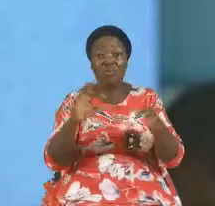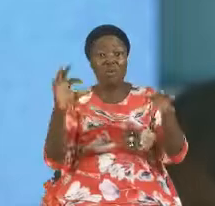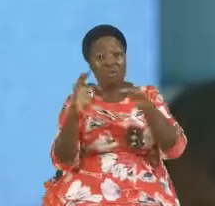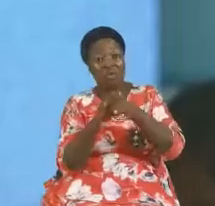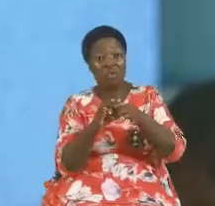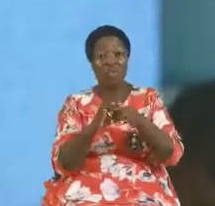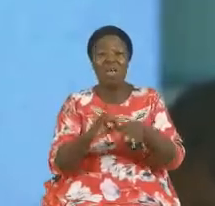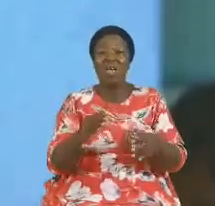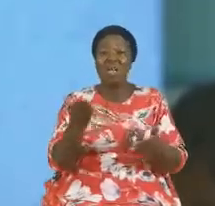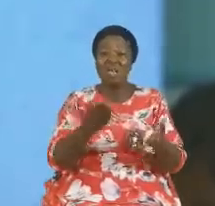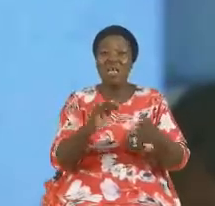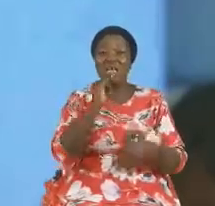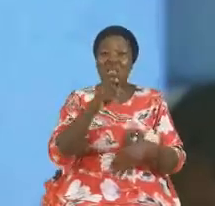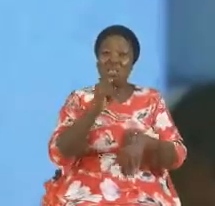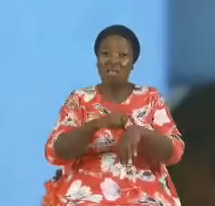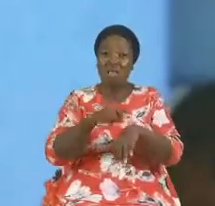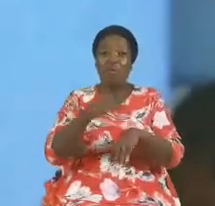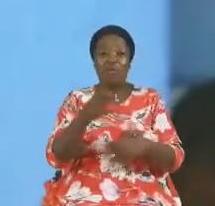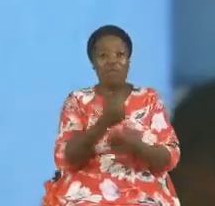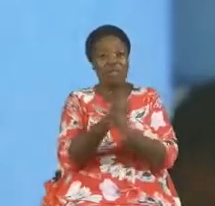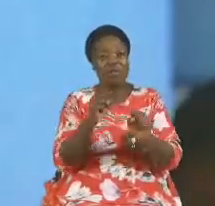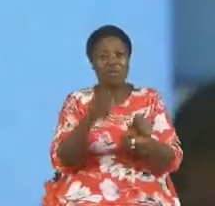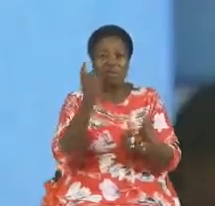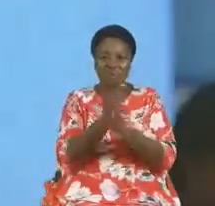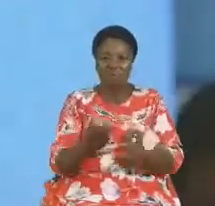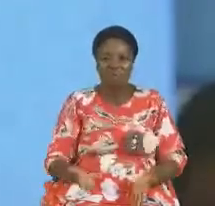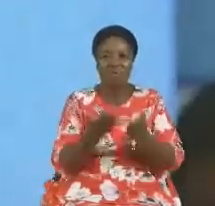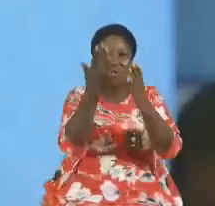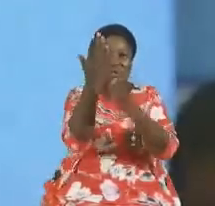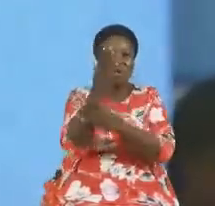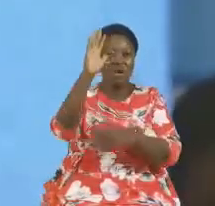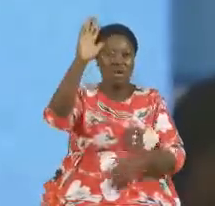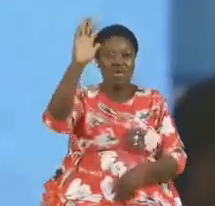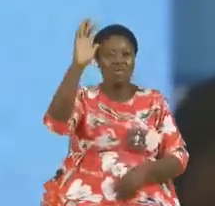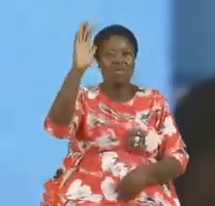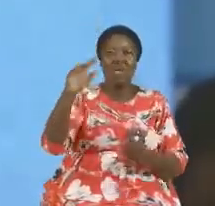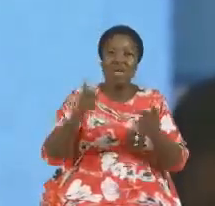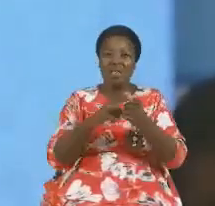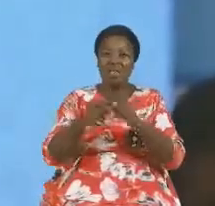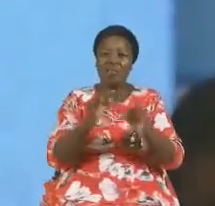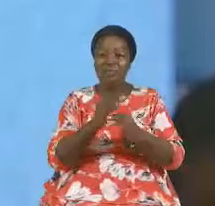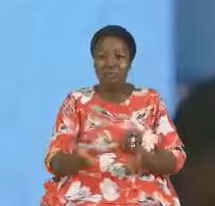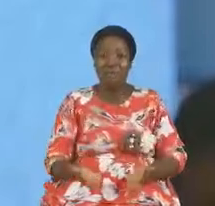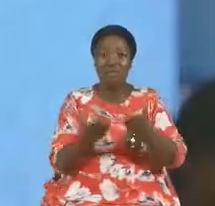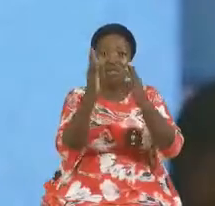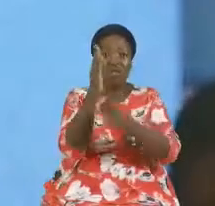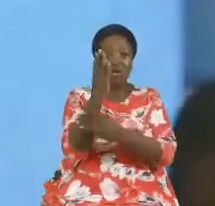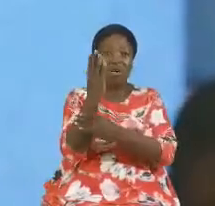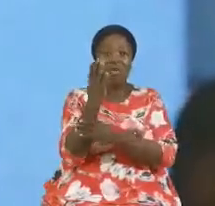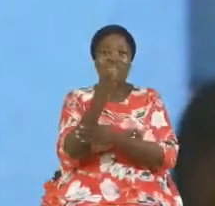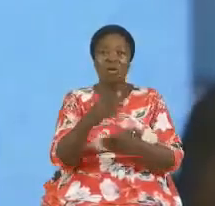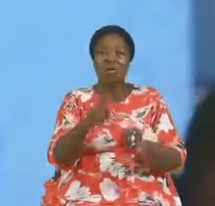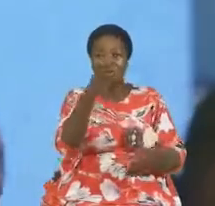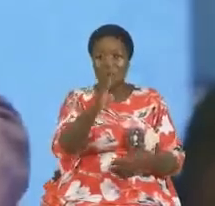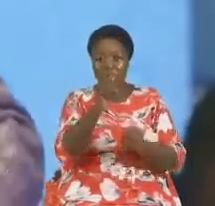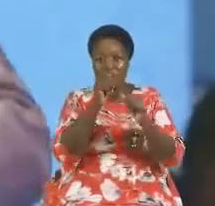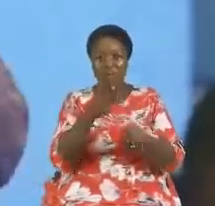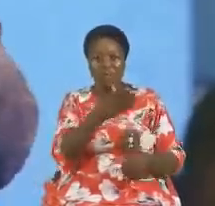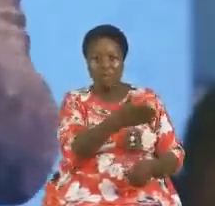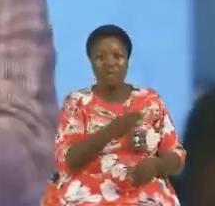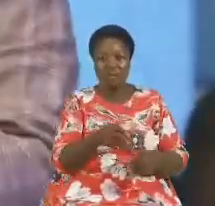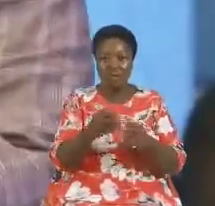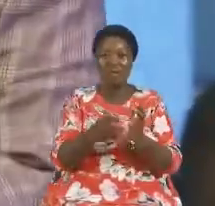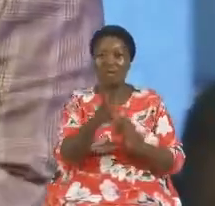there. In any other country, as you are connected, here is the moment of your salvation. Just raise up your hand. If